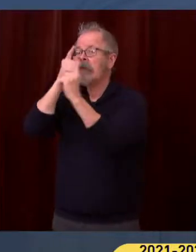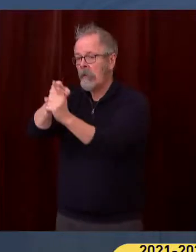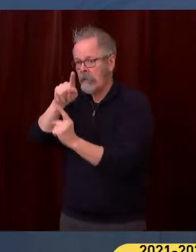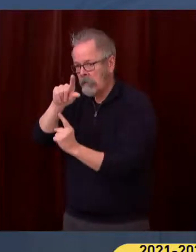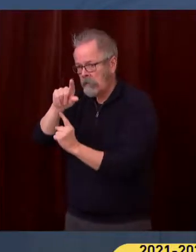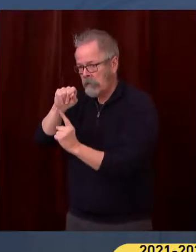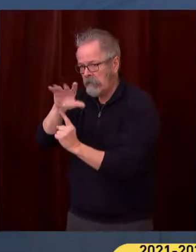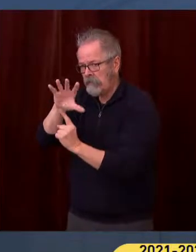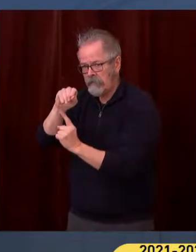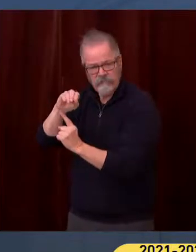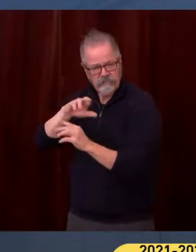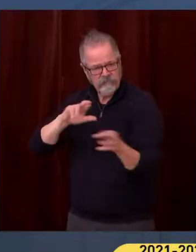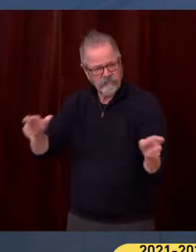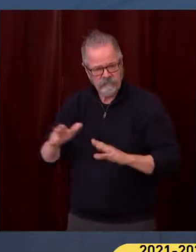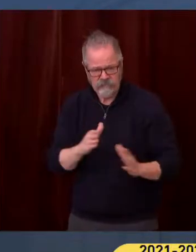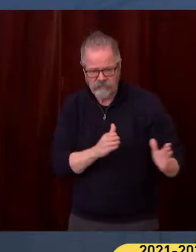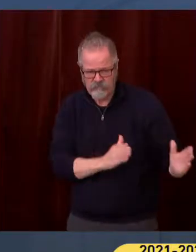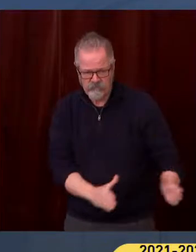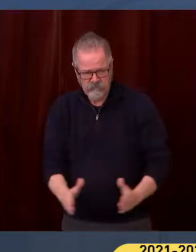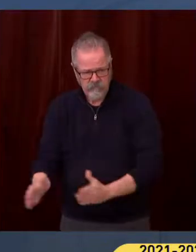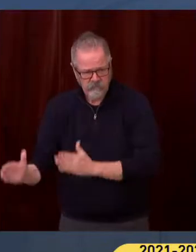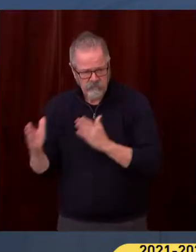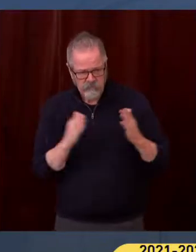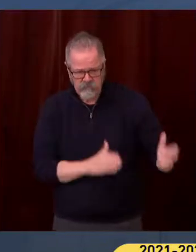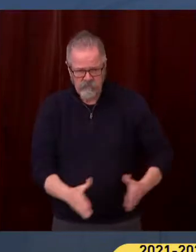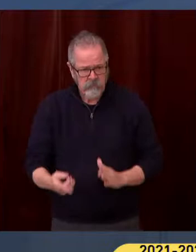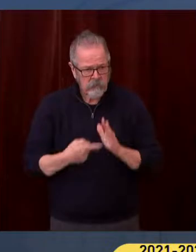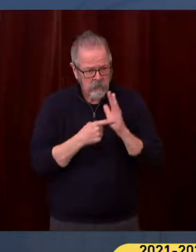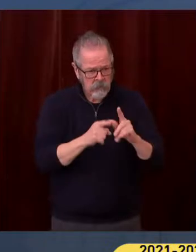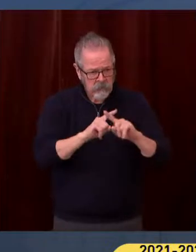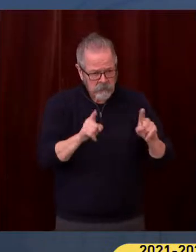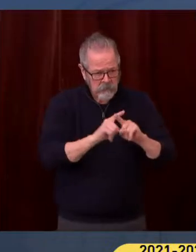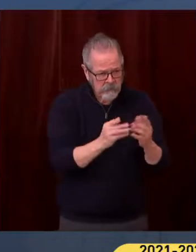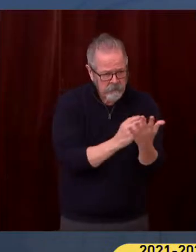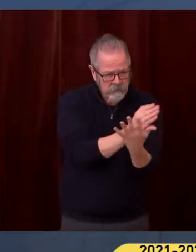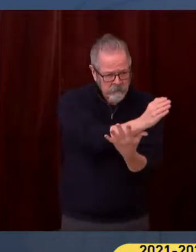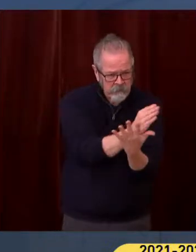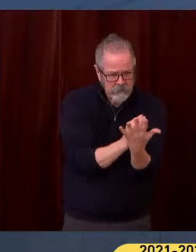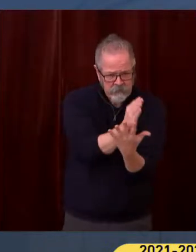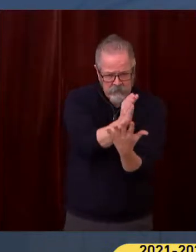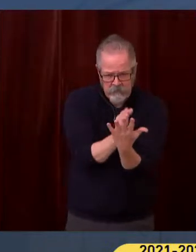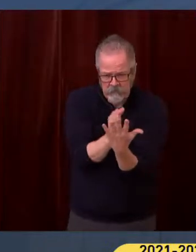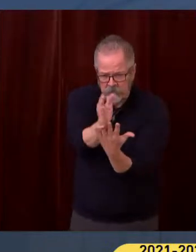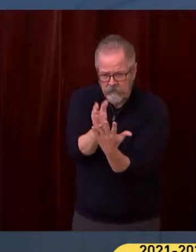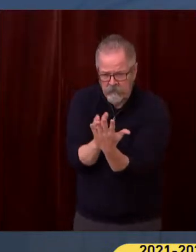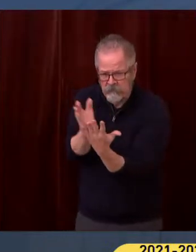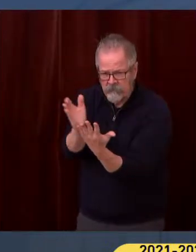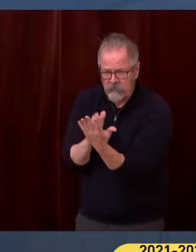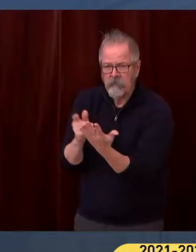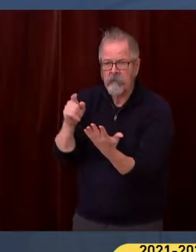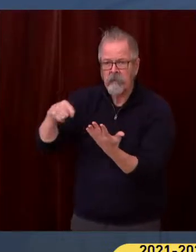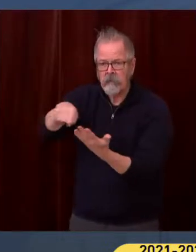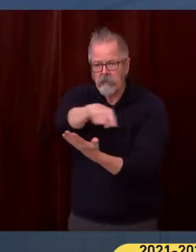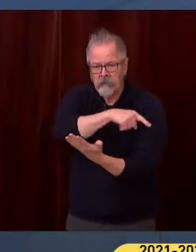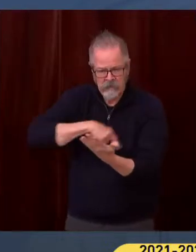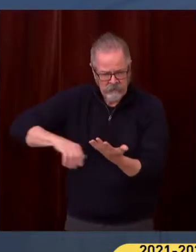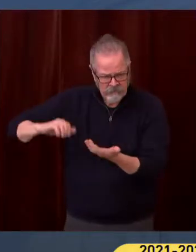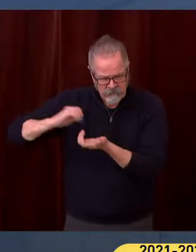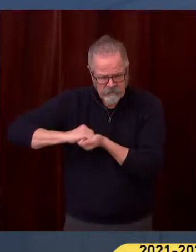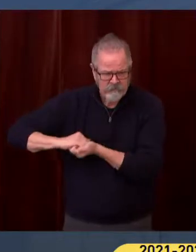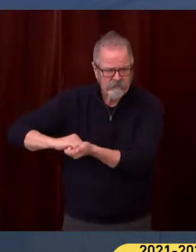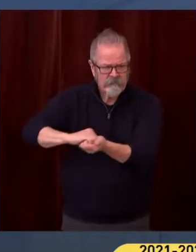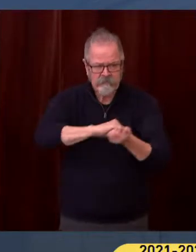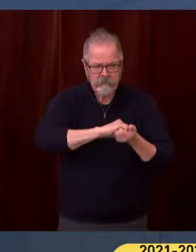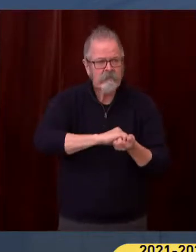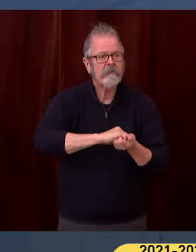sectors to go along at the right pace that works for them, that is proportional. And that is very focused on the sensitivity issue of